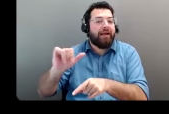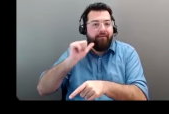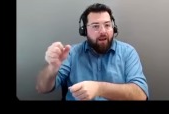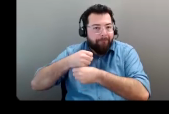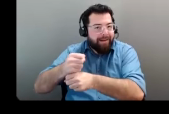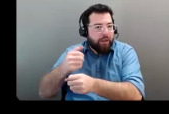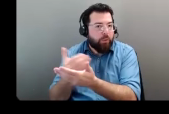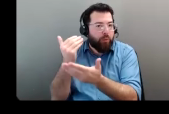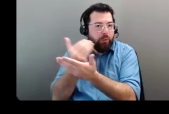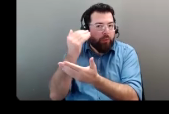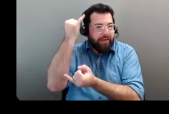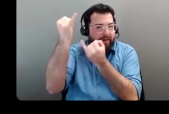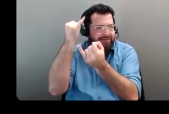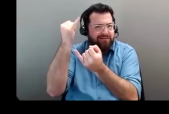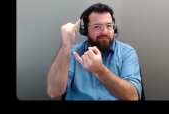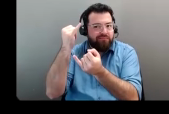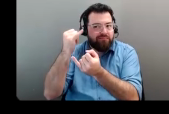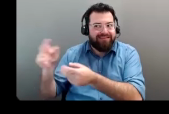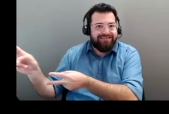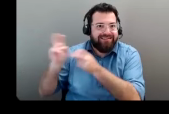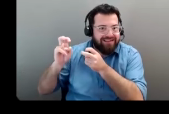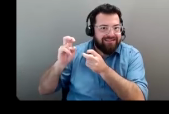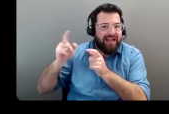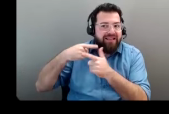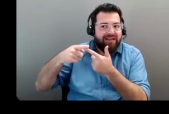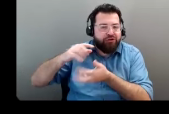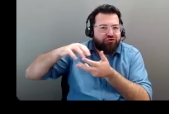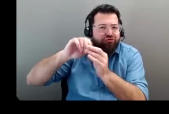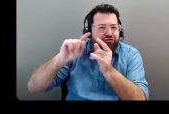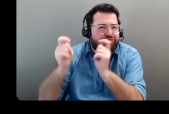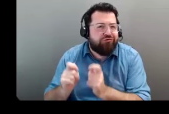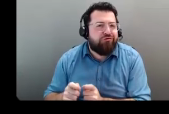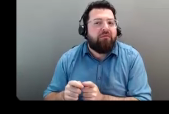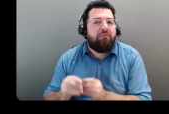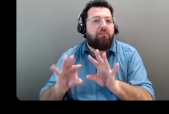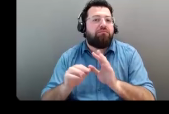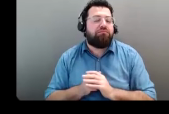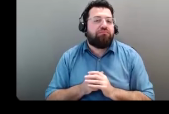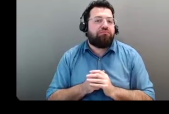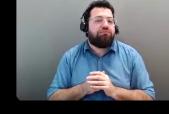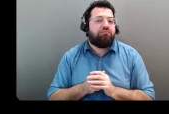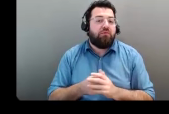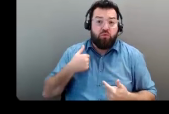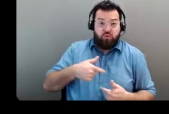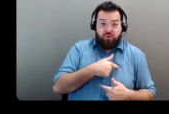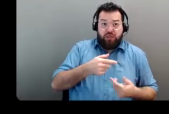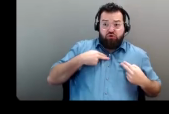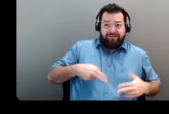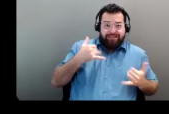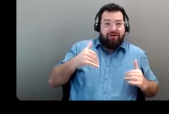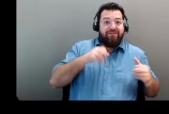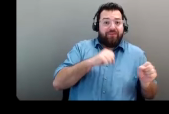ideas, like they remix them, right? Like we still have the ability to come up with some crazy stuff that hasn't been